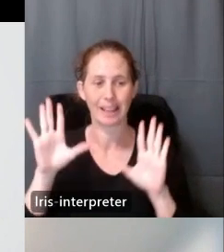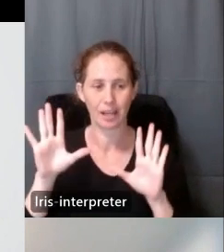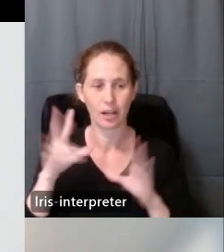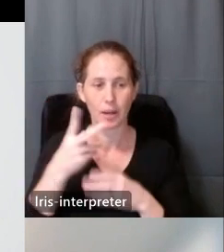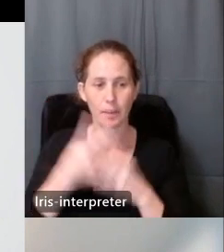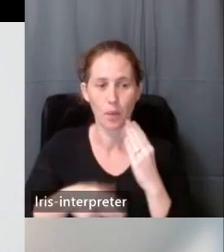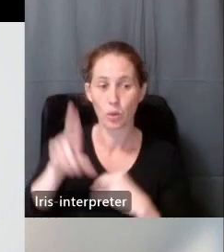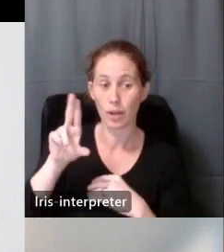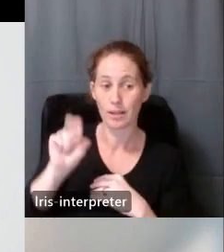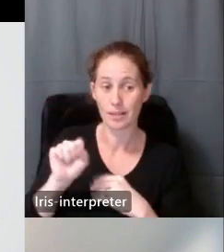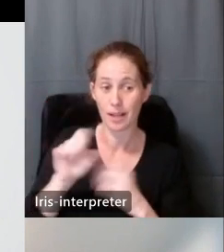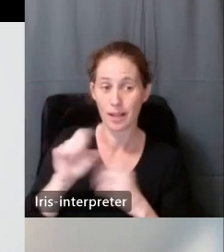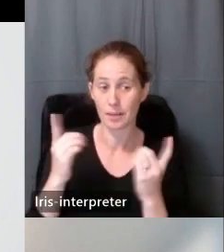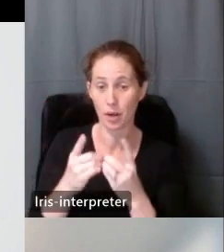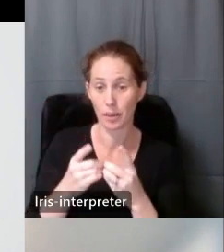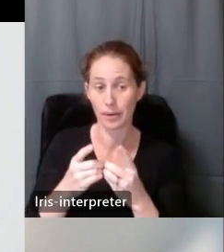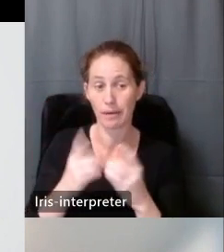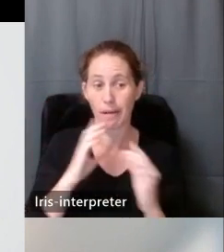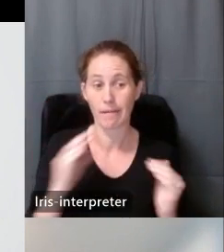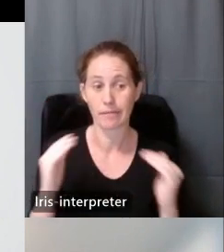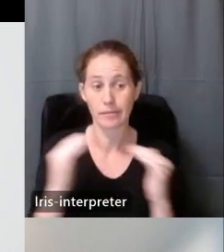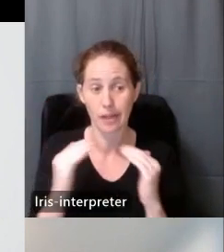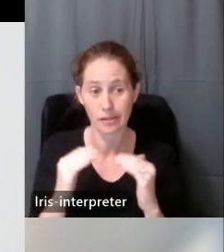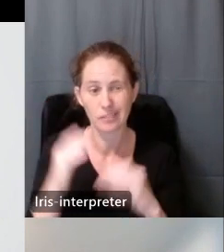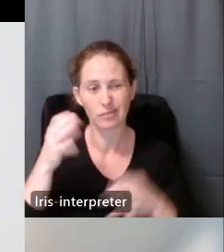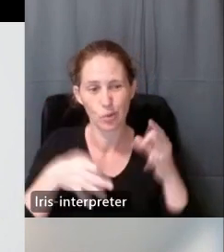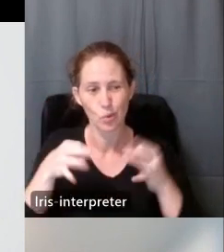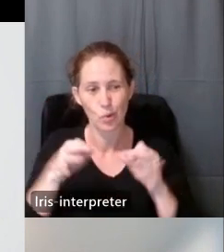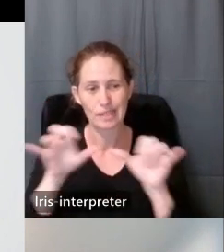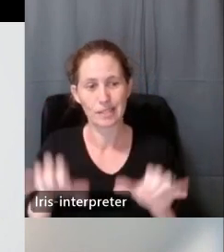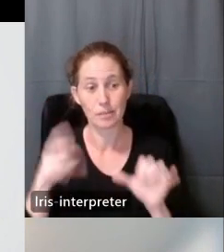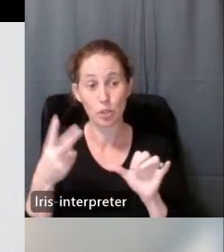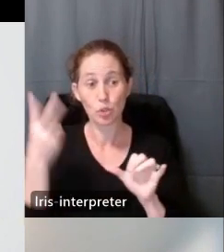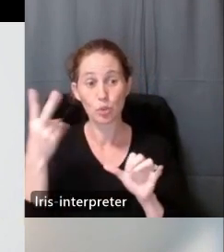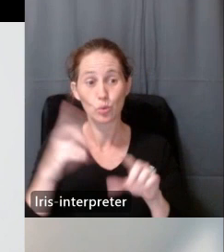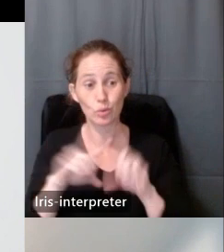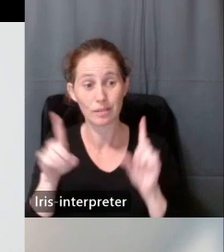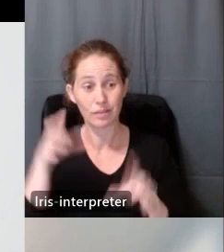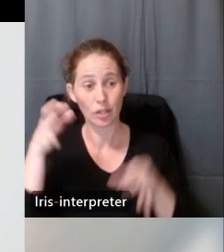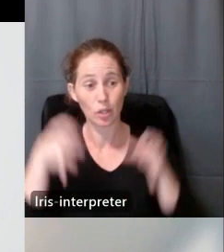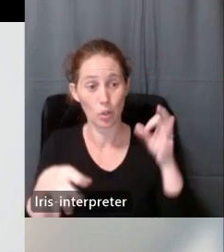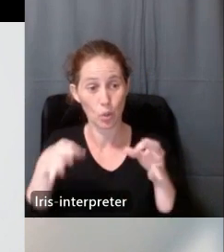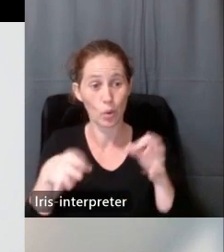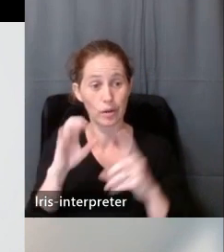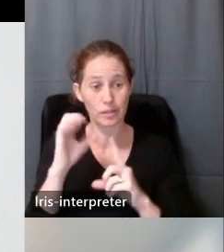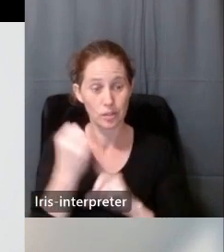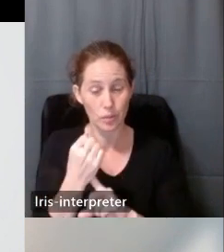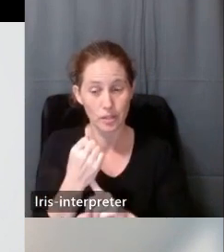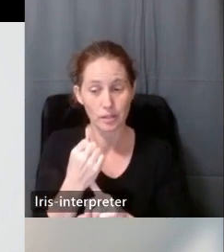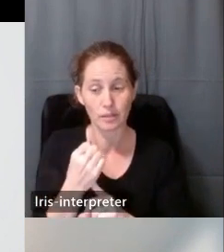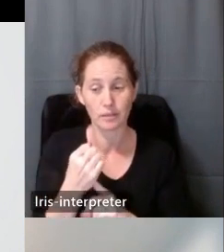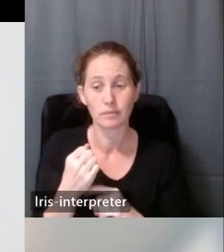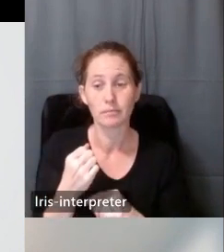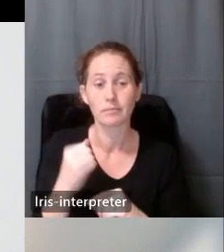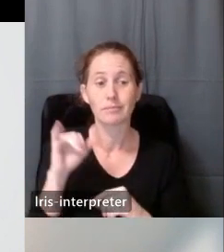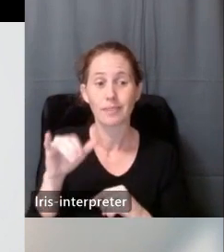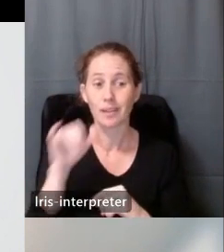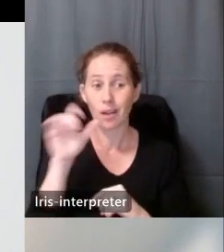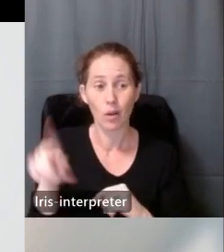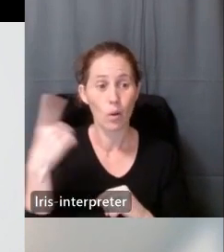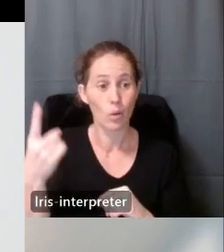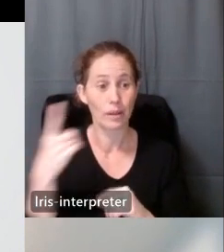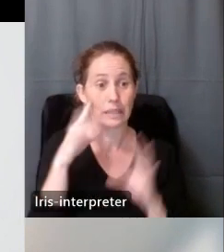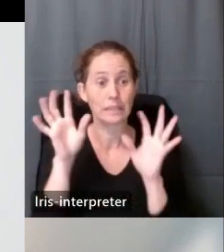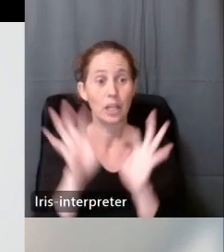the United States Department of Justice and at least two court cases that not only is